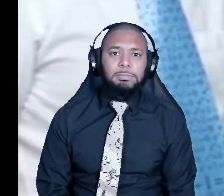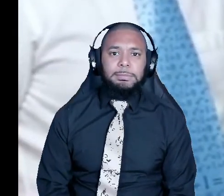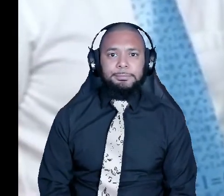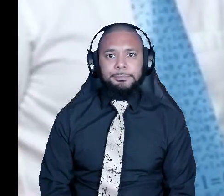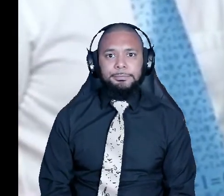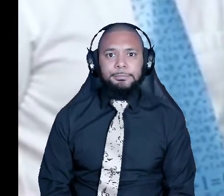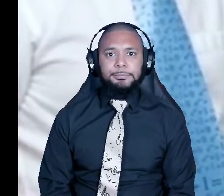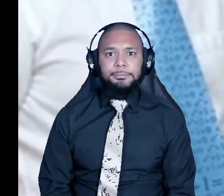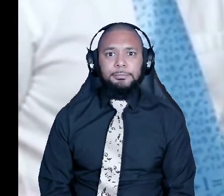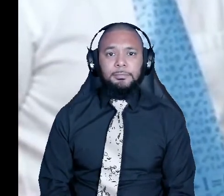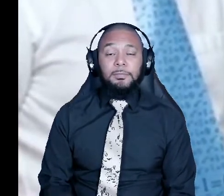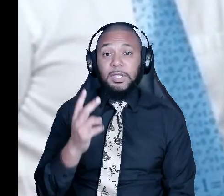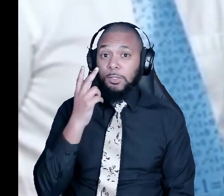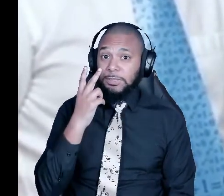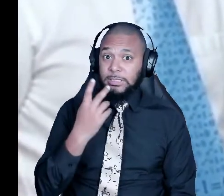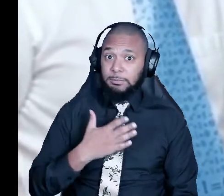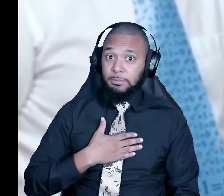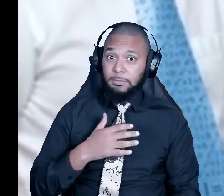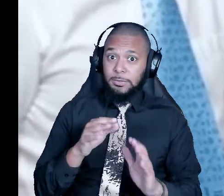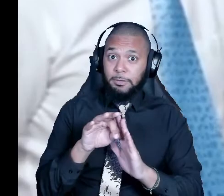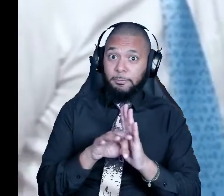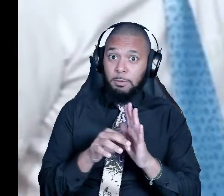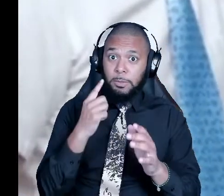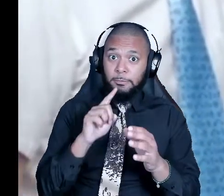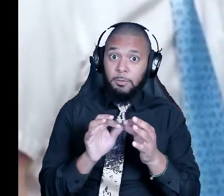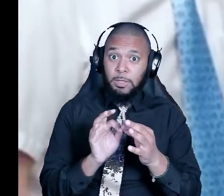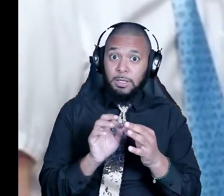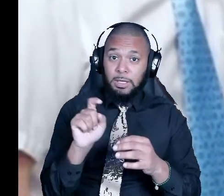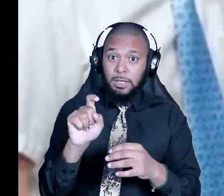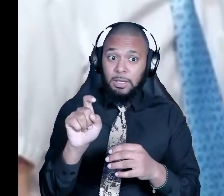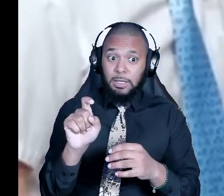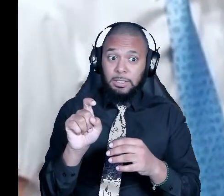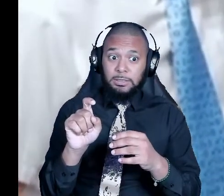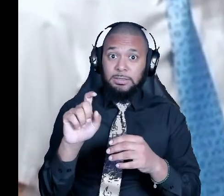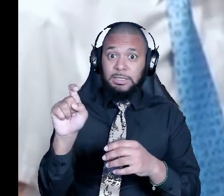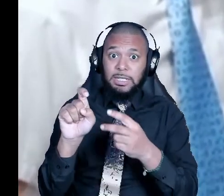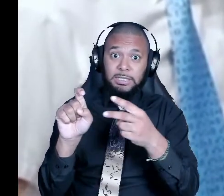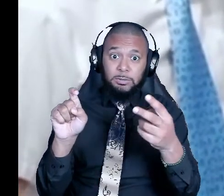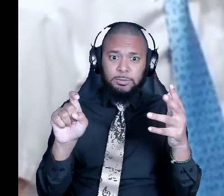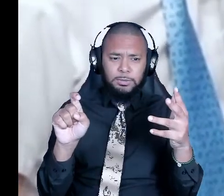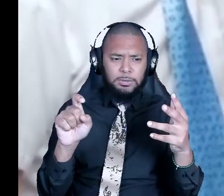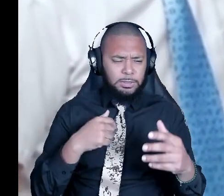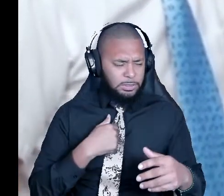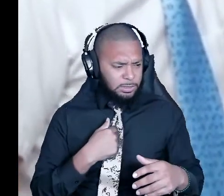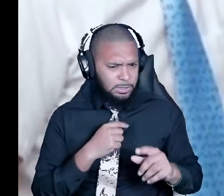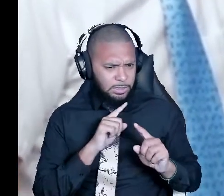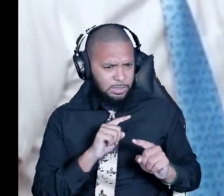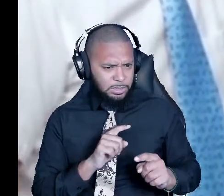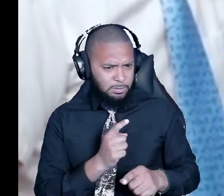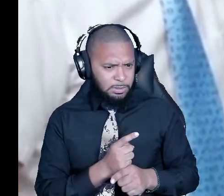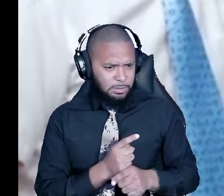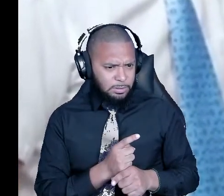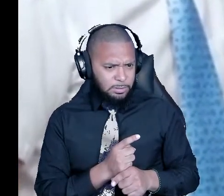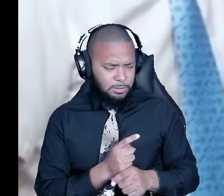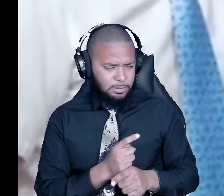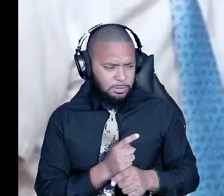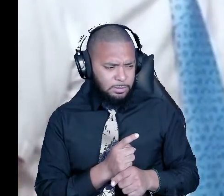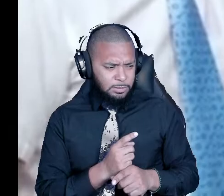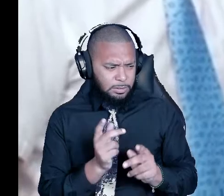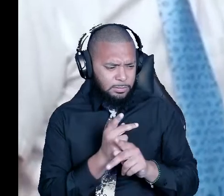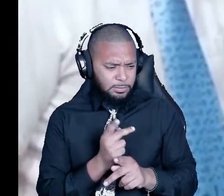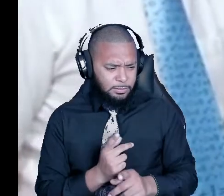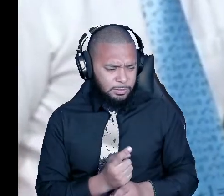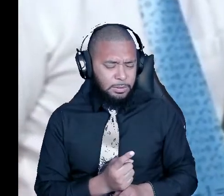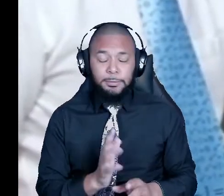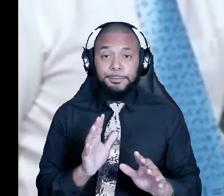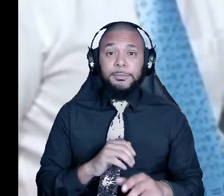But here's my formula for x. All right? Did I do that correctly? Yes. 2 plus